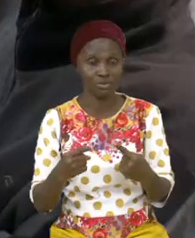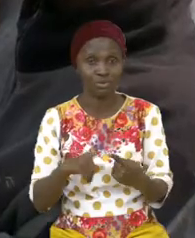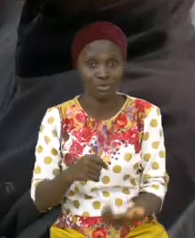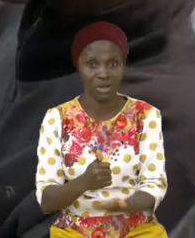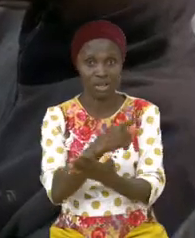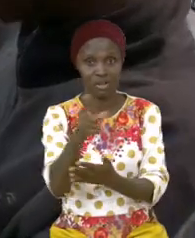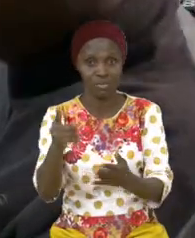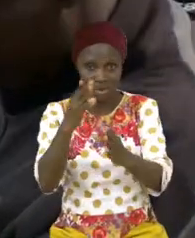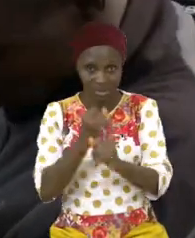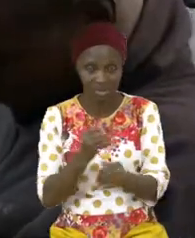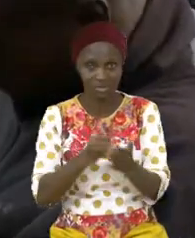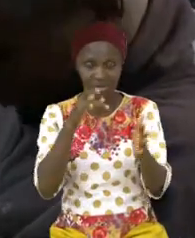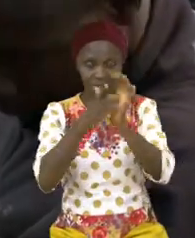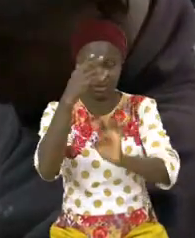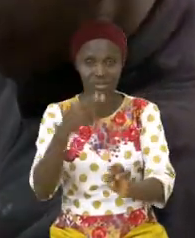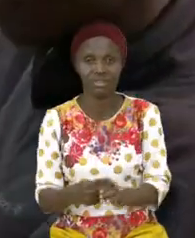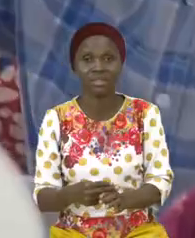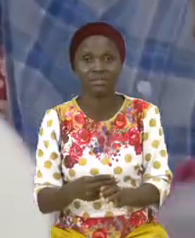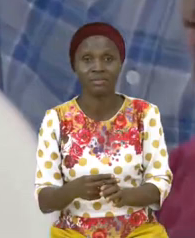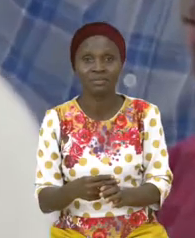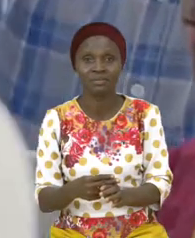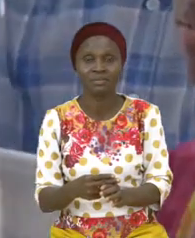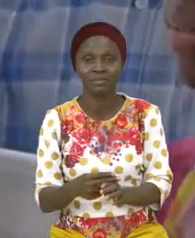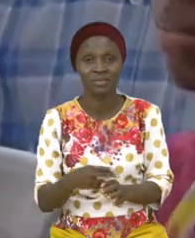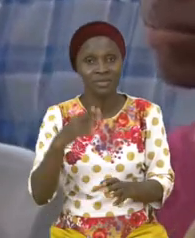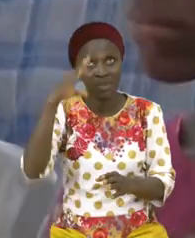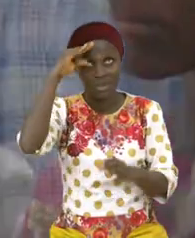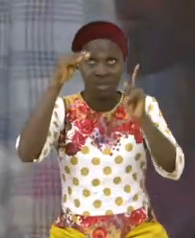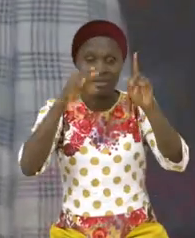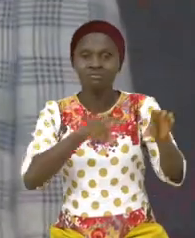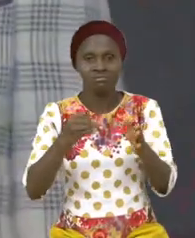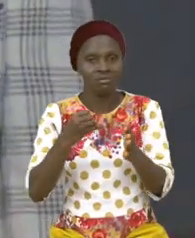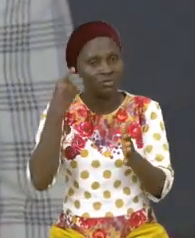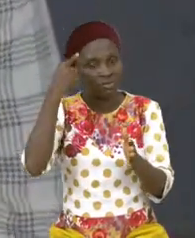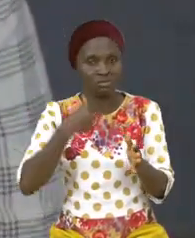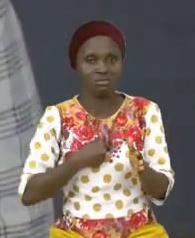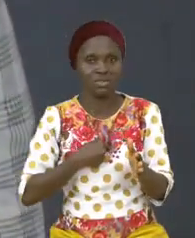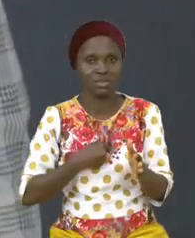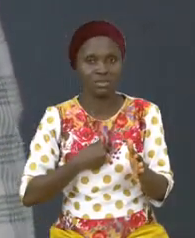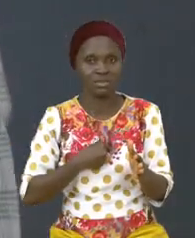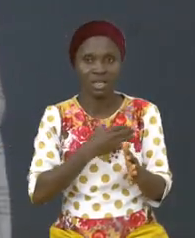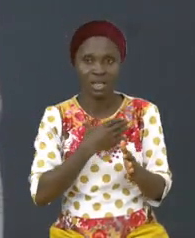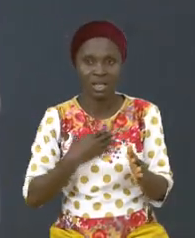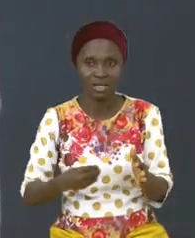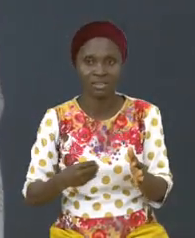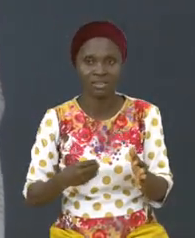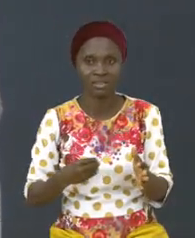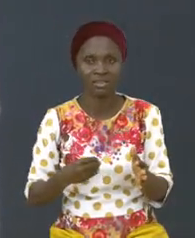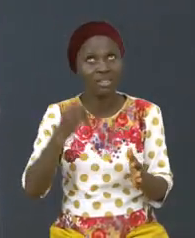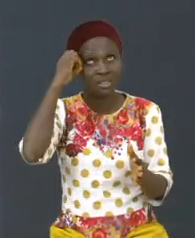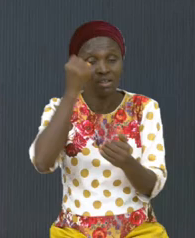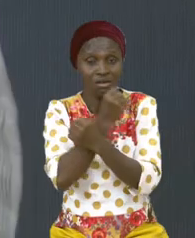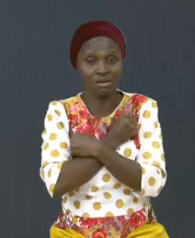in your life. Yeah. He did it for me. And he loves you as much as